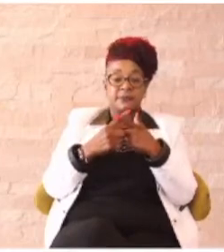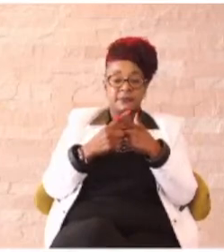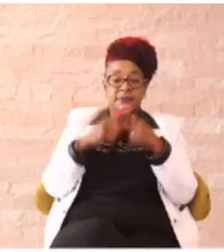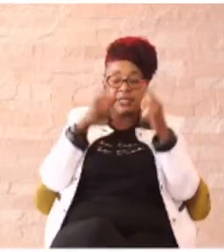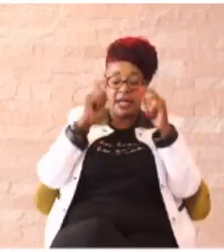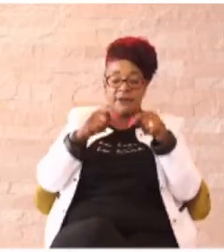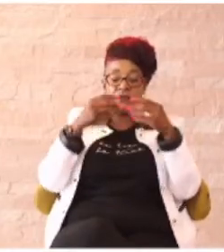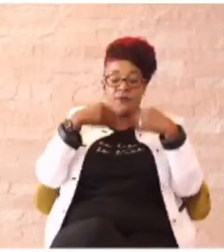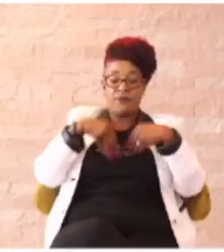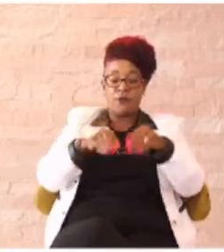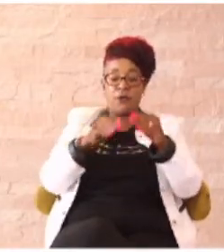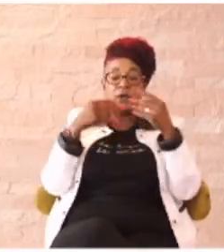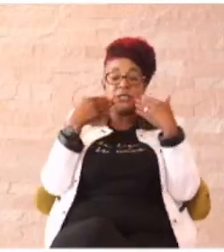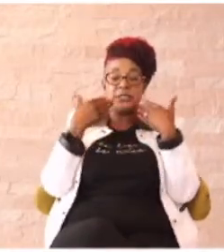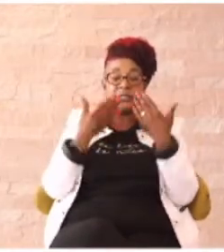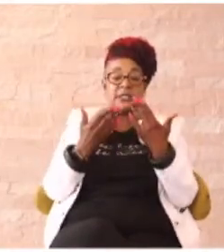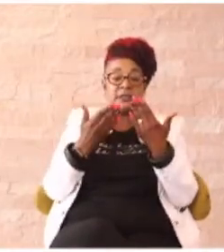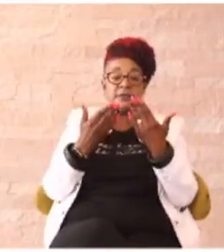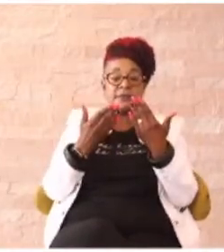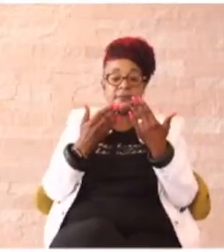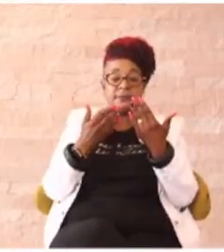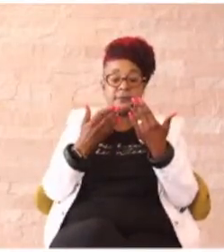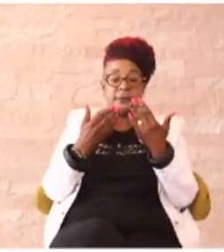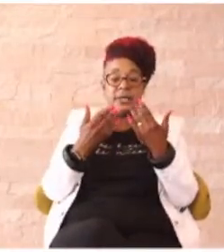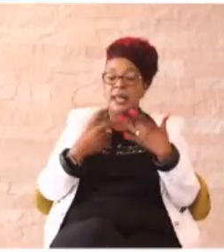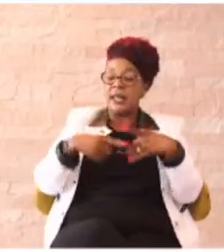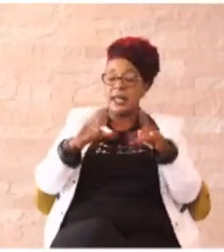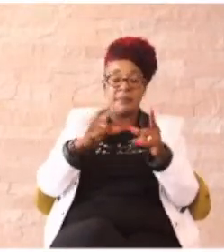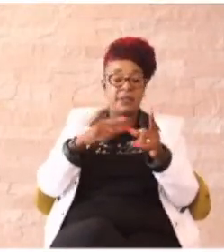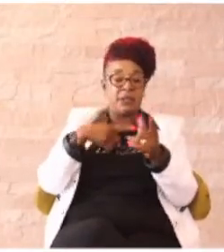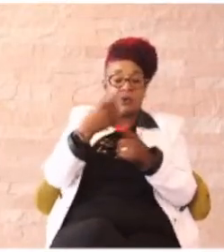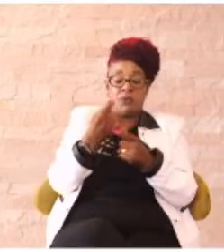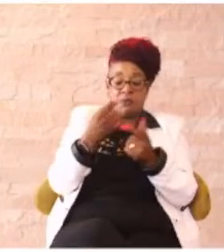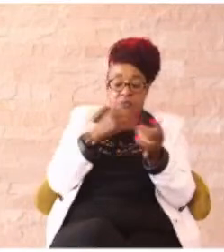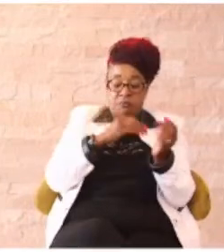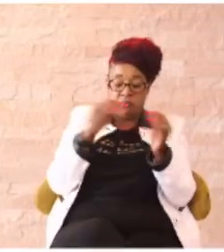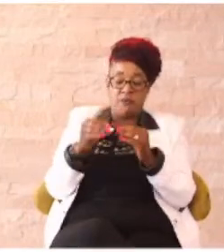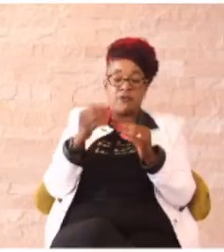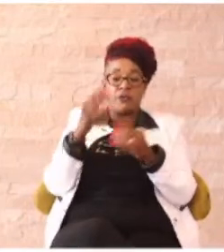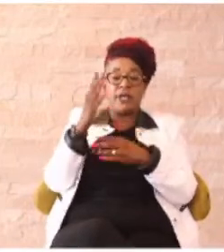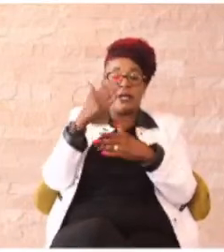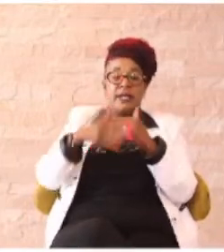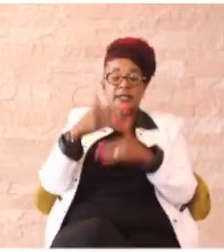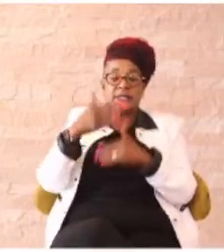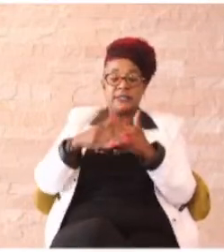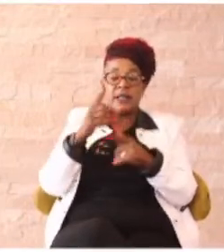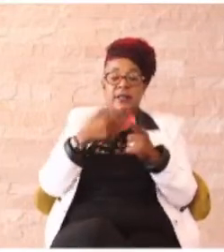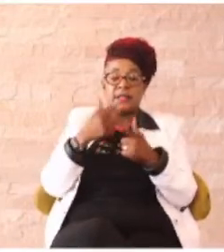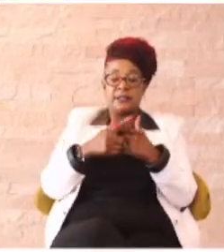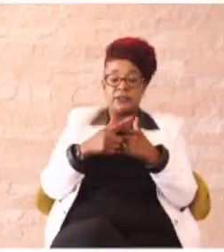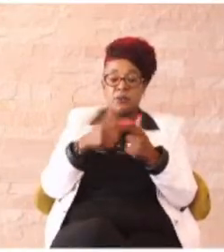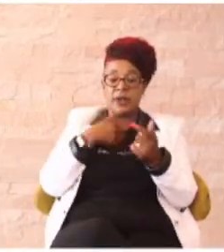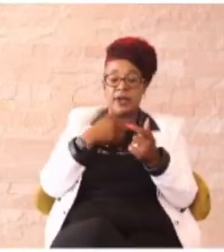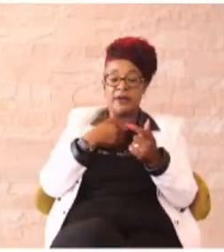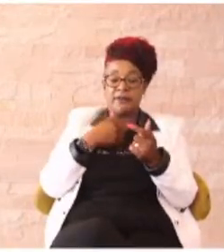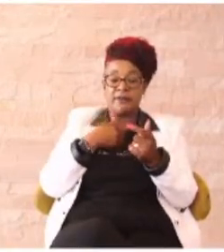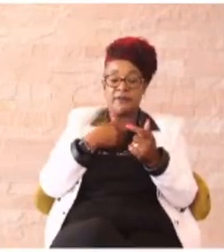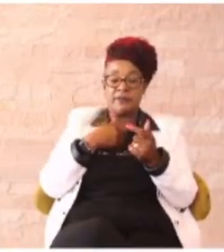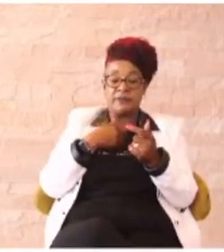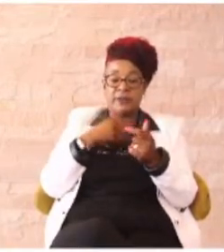We have seen, just let me go to the next suggestion you gave. We have criminal